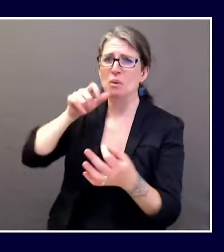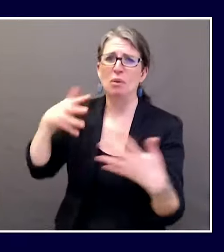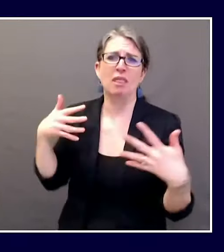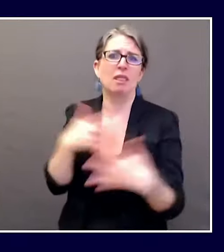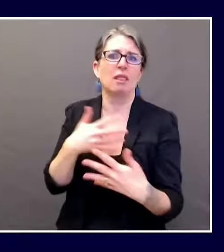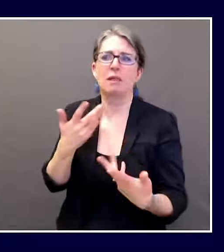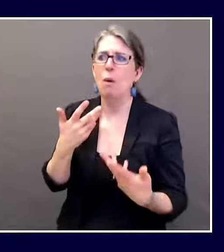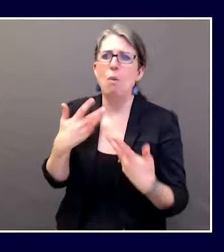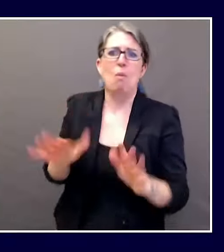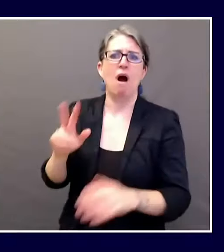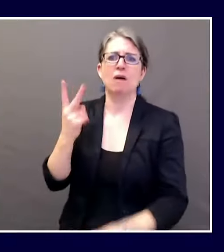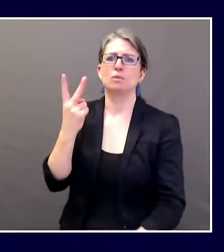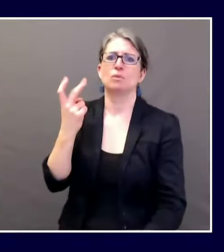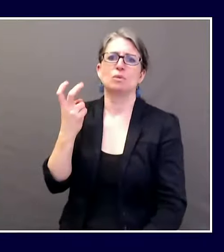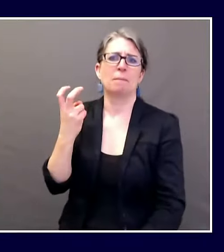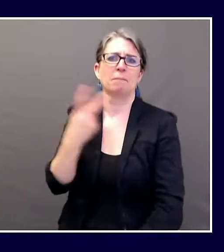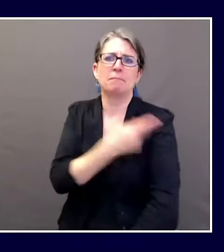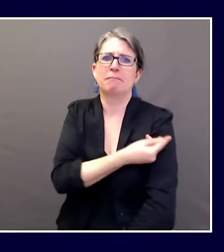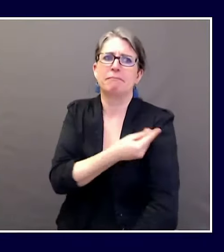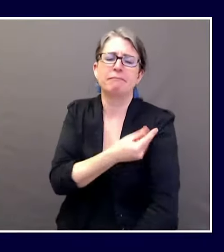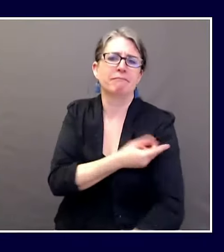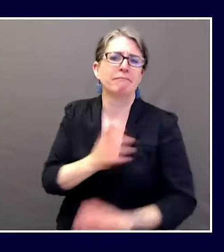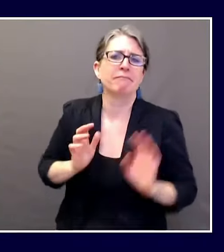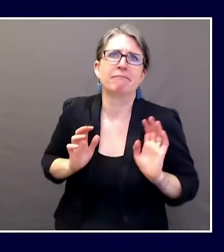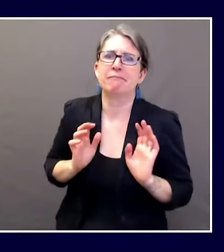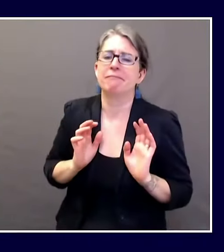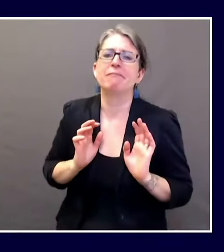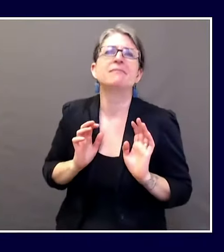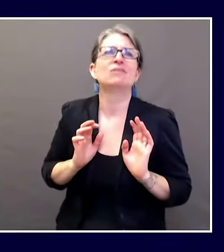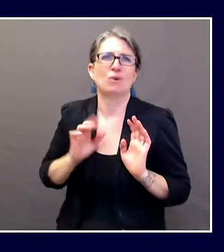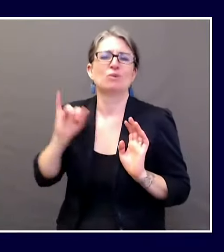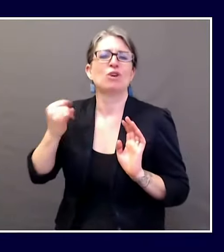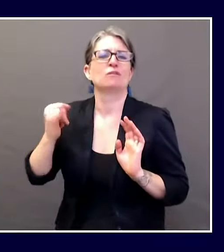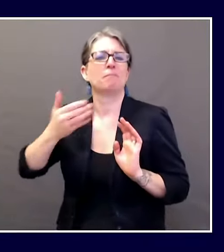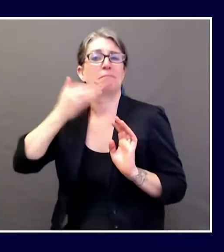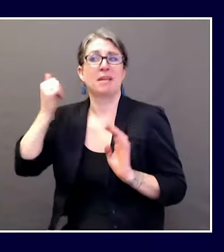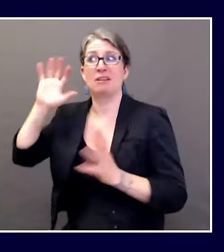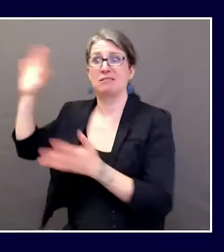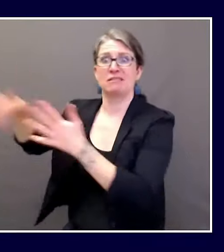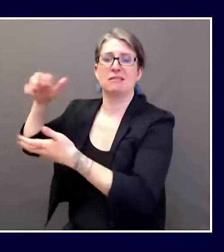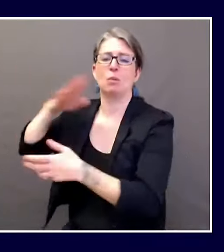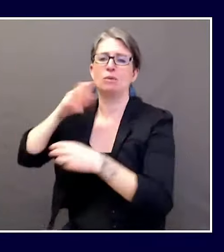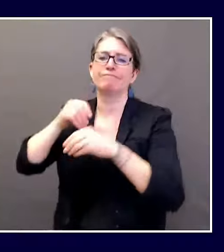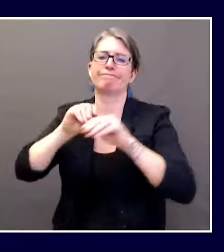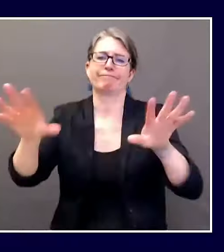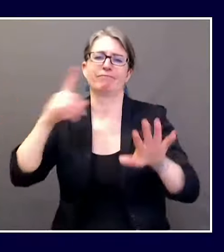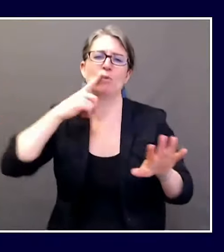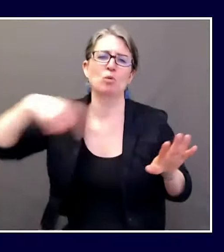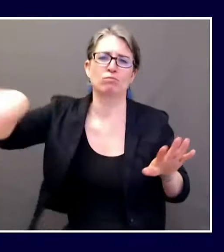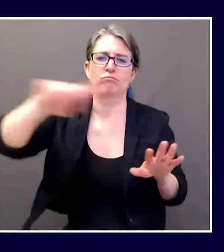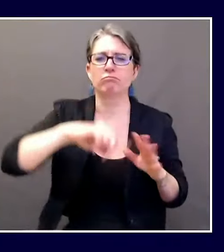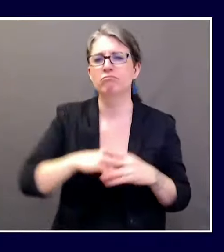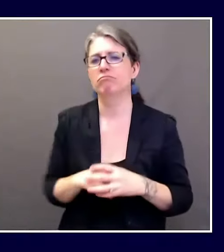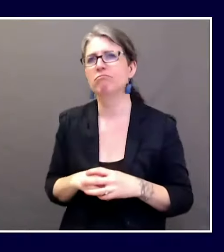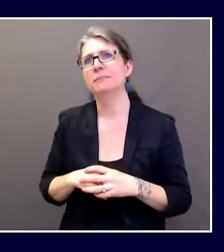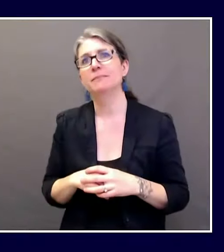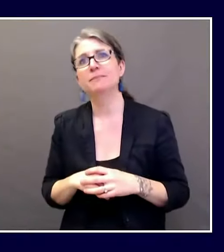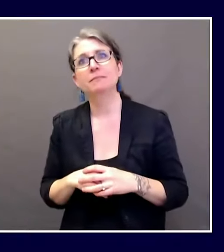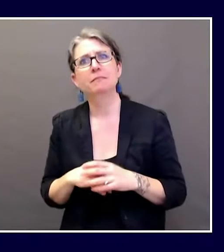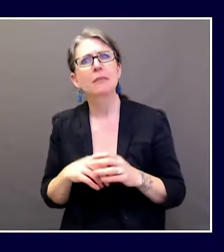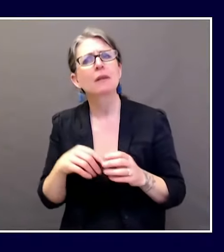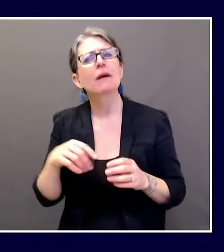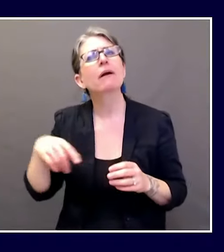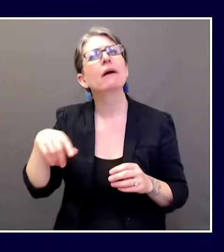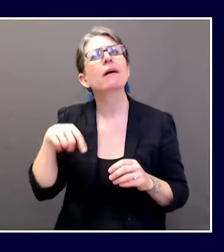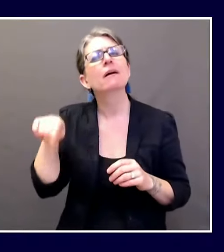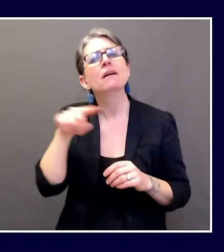feature. And for primary care? We're similarly working with primary care offices who